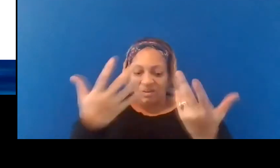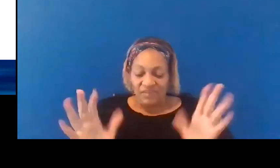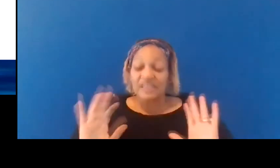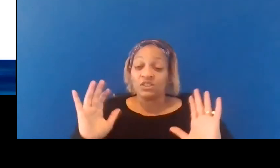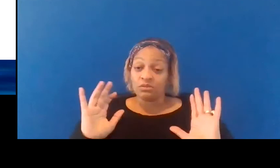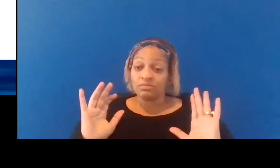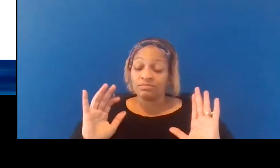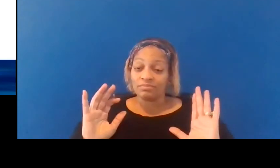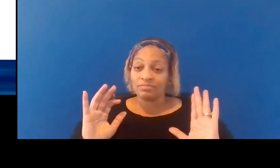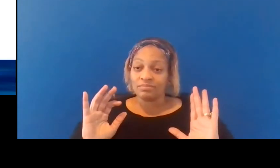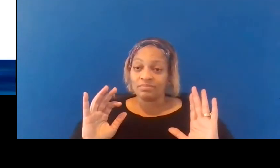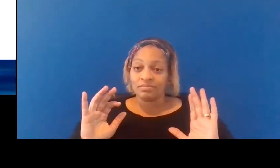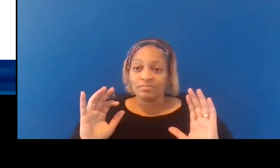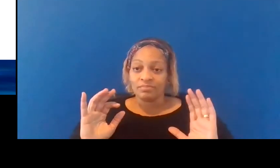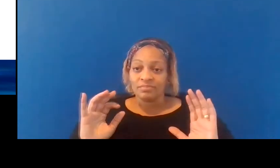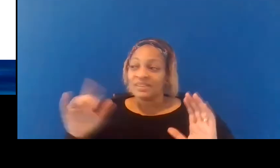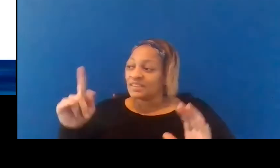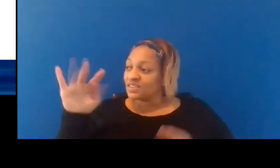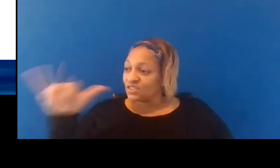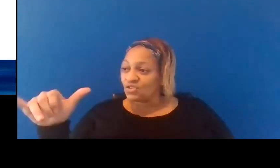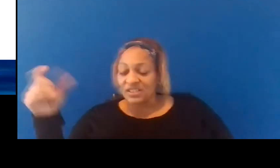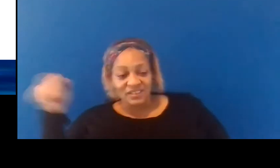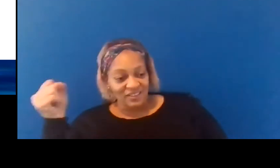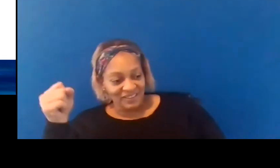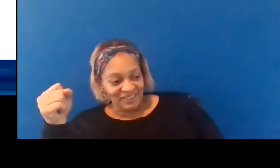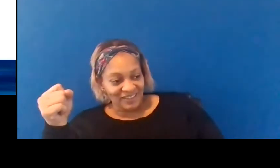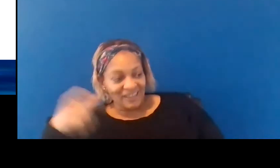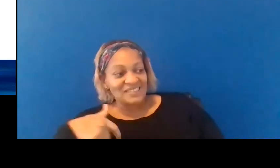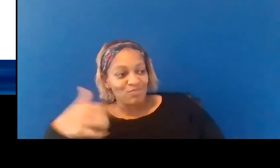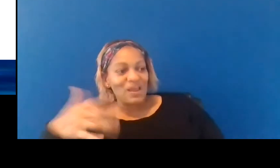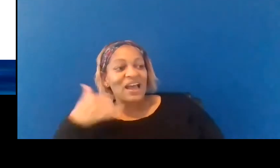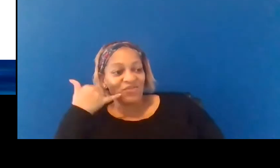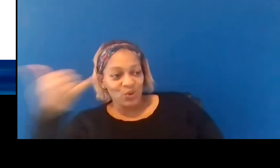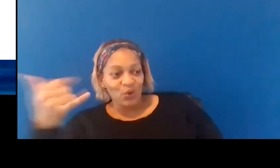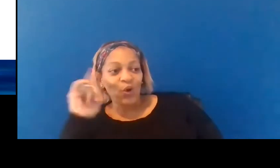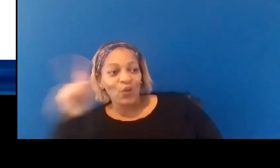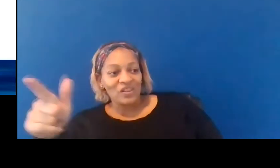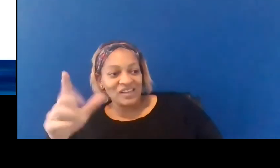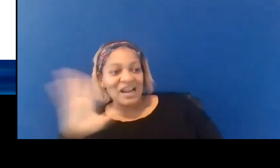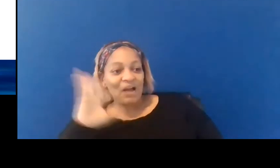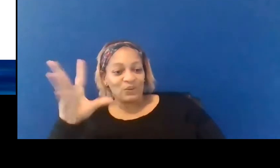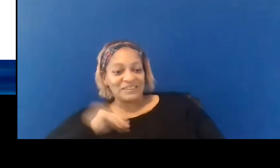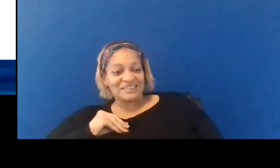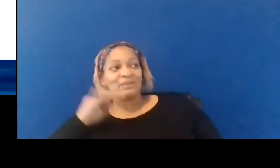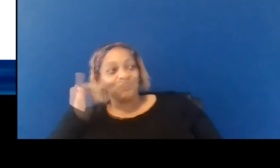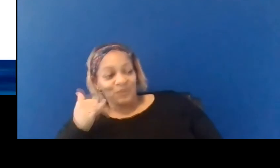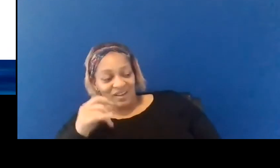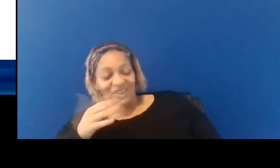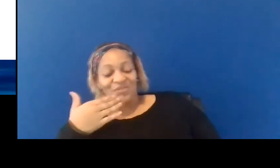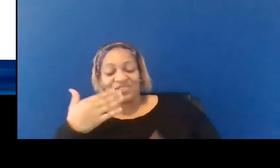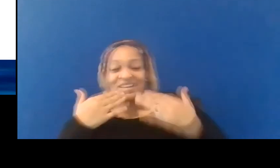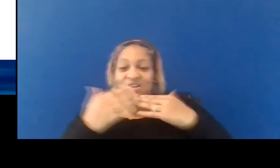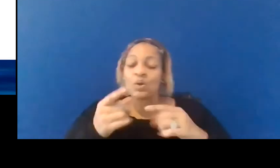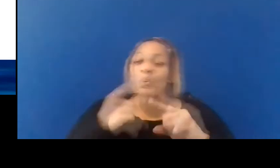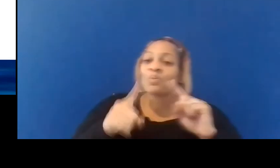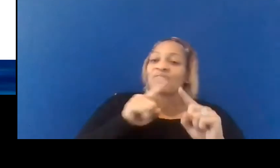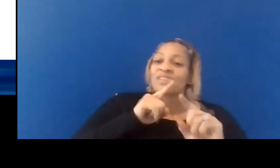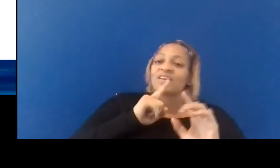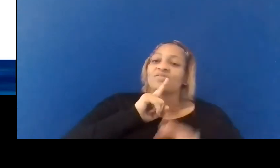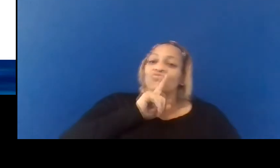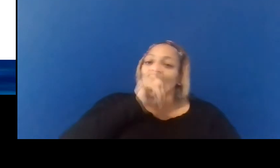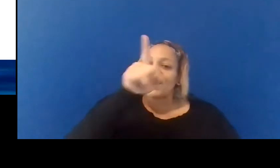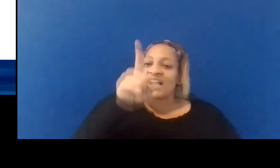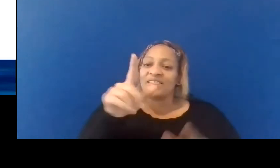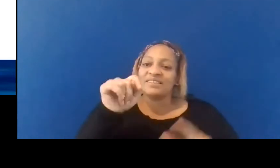is. Because Tracy said that's for later because she has to make a phone call. But what would the reality TV show demonstrate? What would